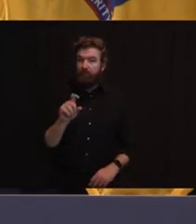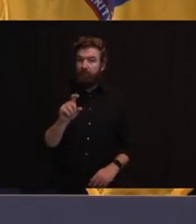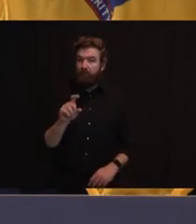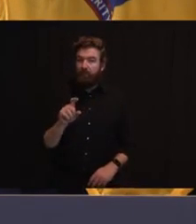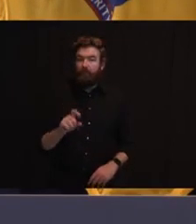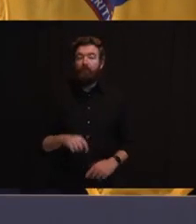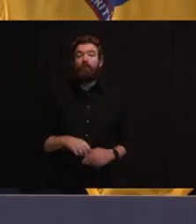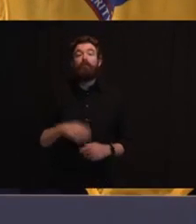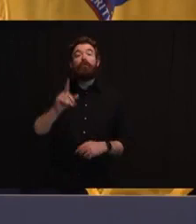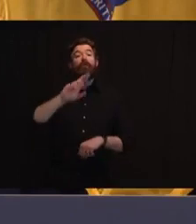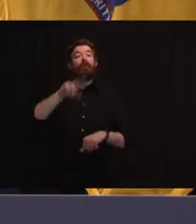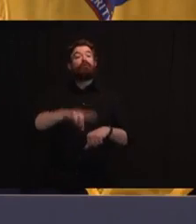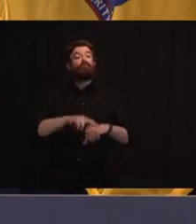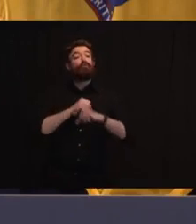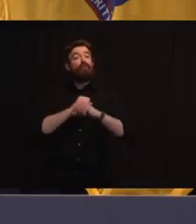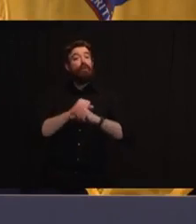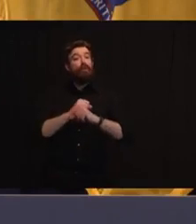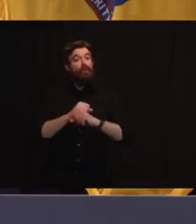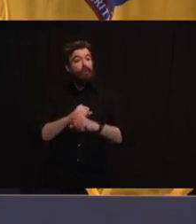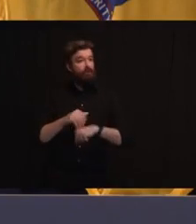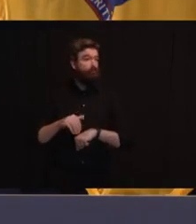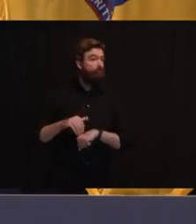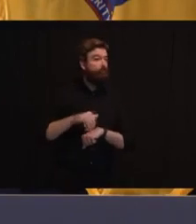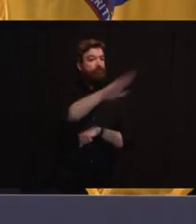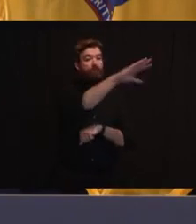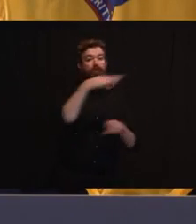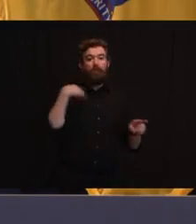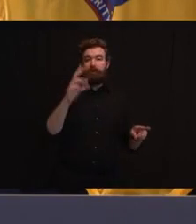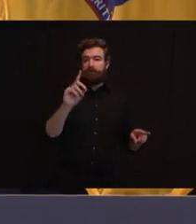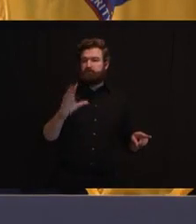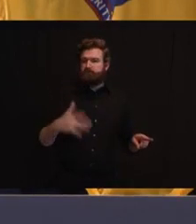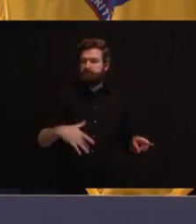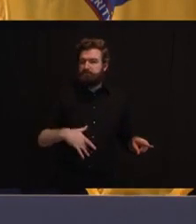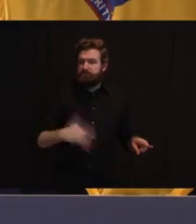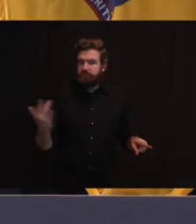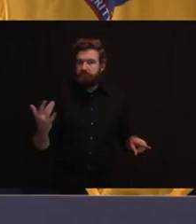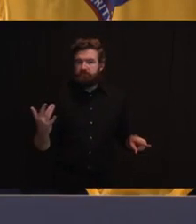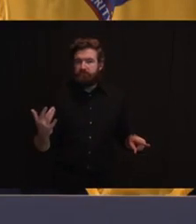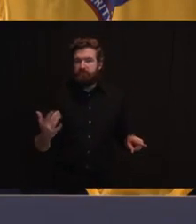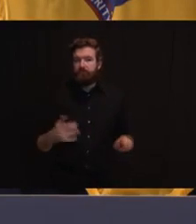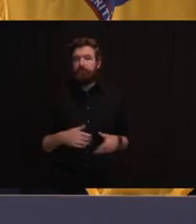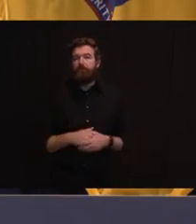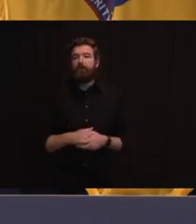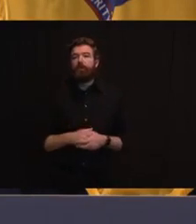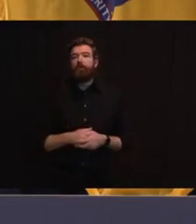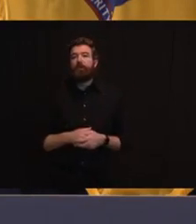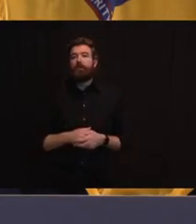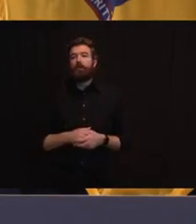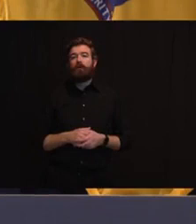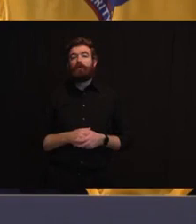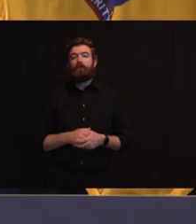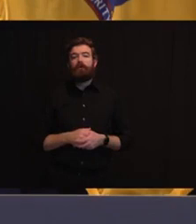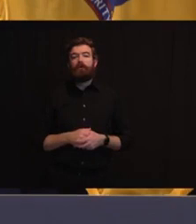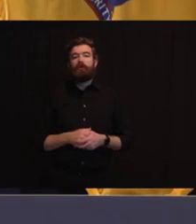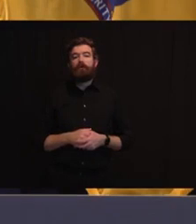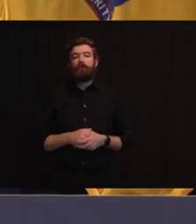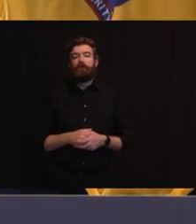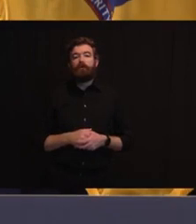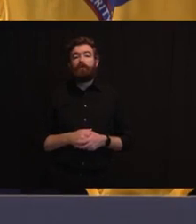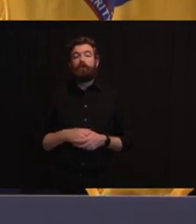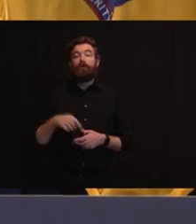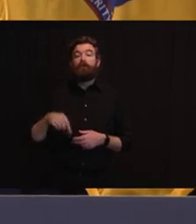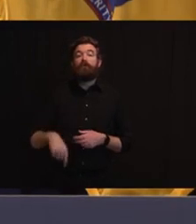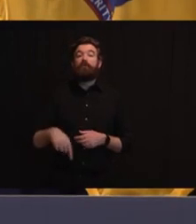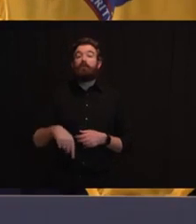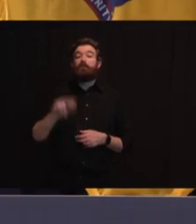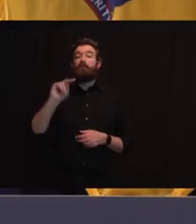Can you confirm that, and is there anything else you can tell us about preparations for possible weekend protests? Will the state make it mandatory